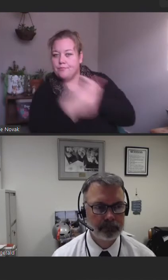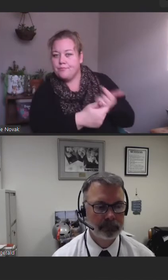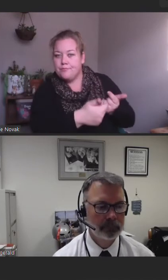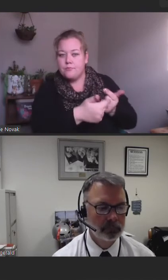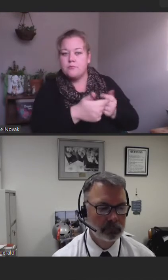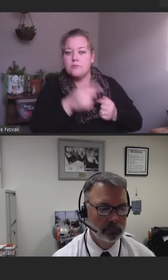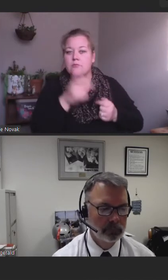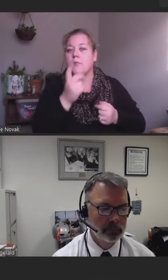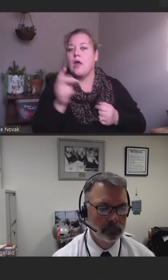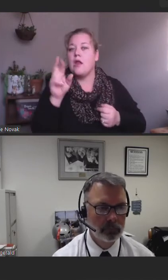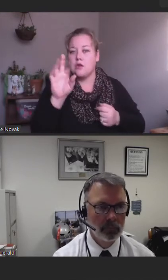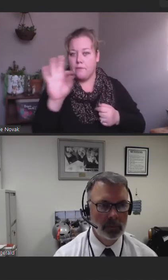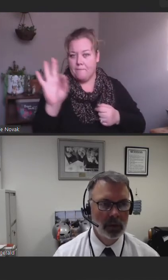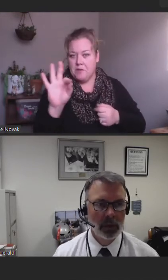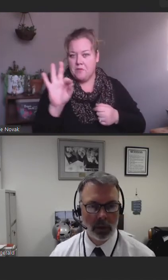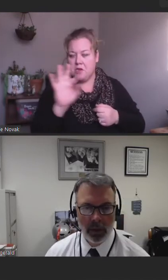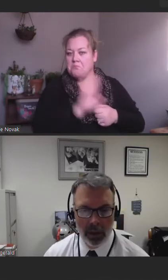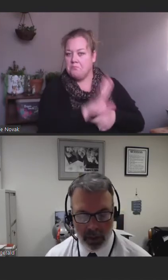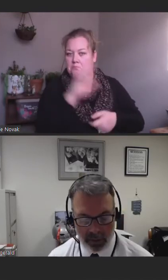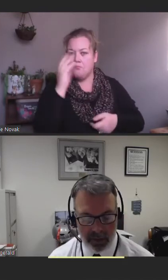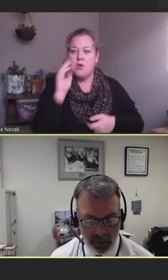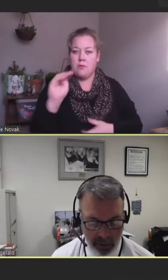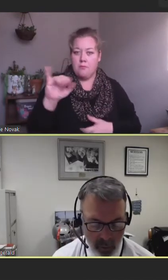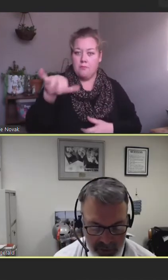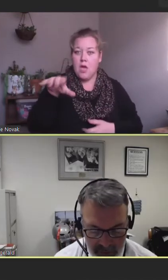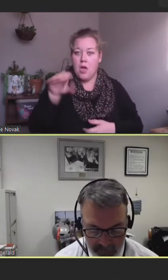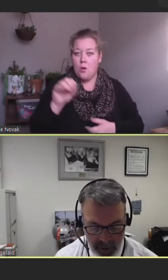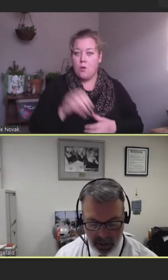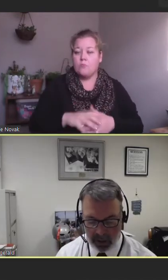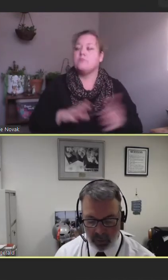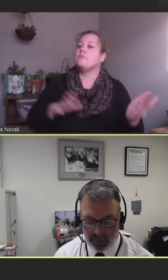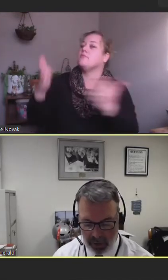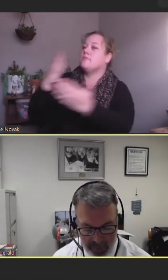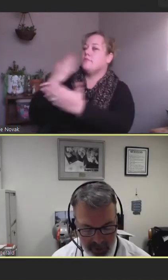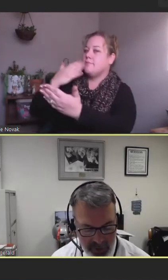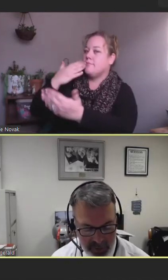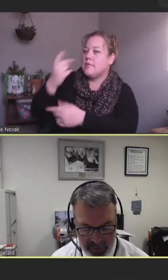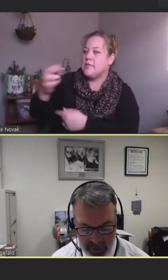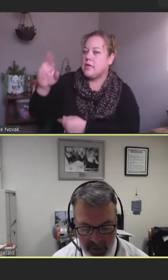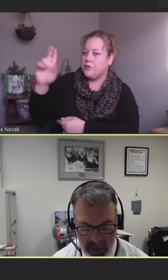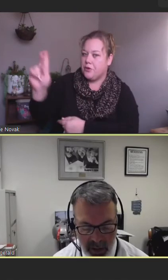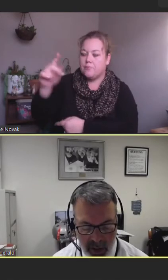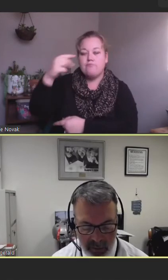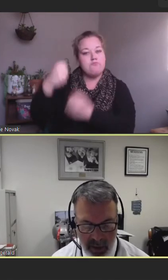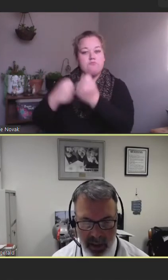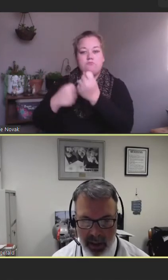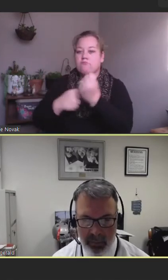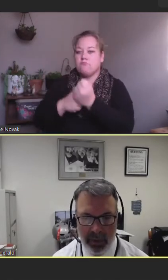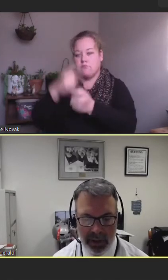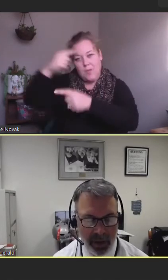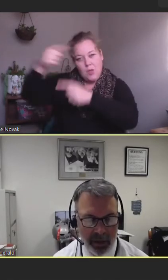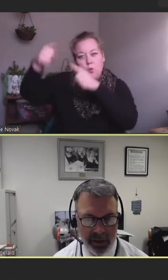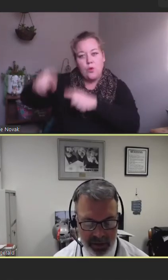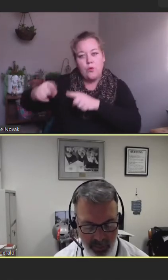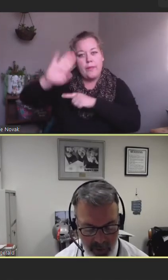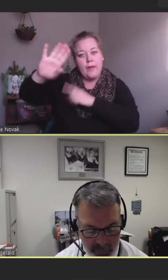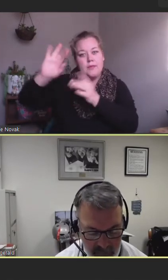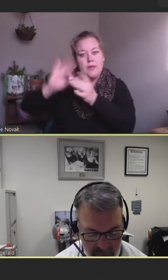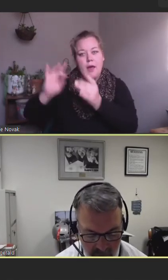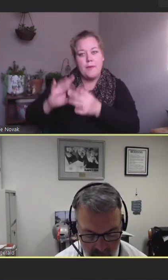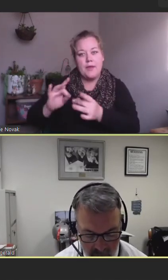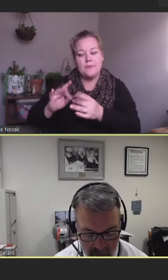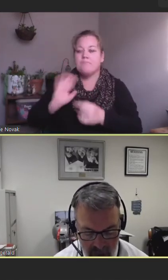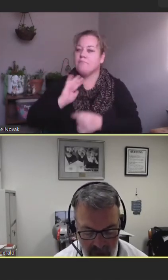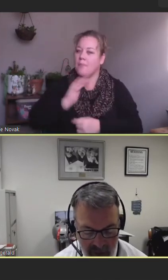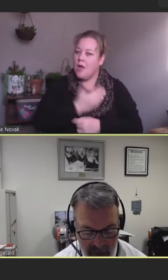experience at Mayo as well. And thank you, Dr. Kowalski. Agree with everything he just said. Our experience is similar.